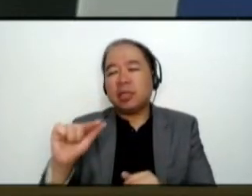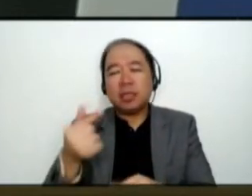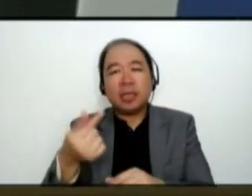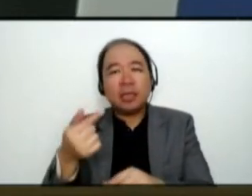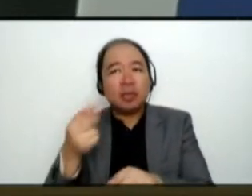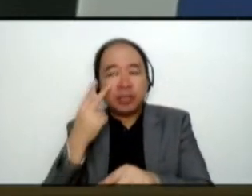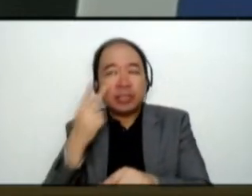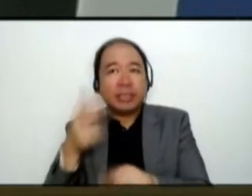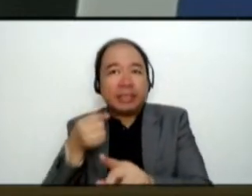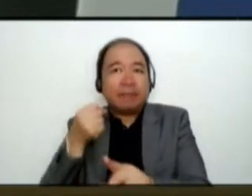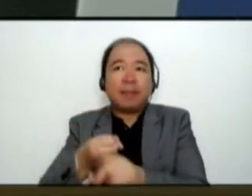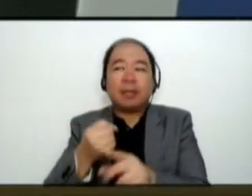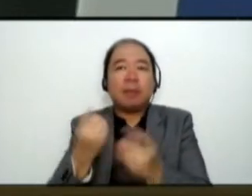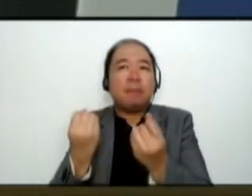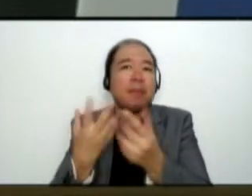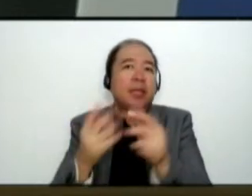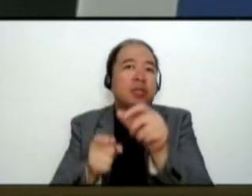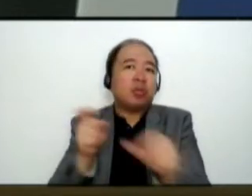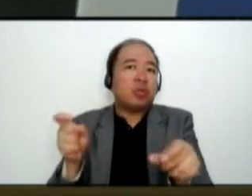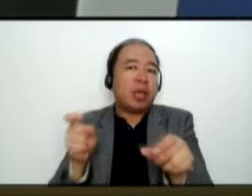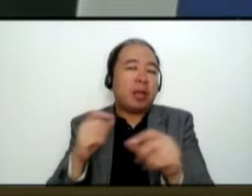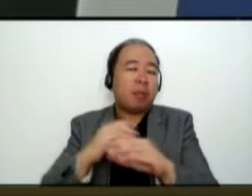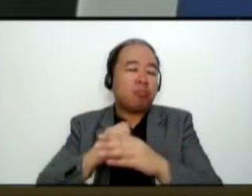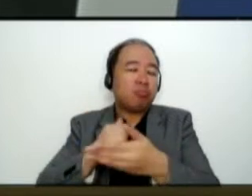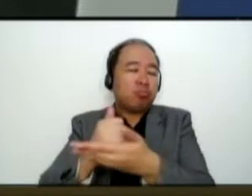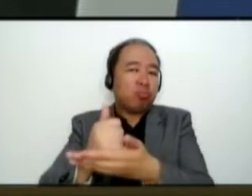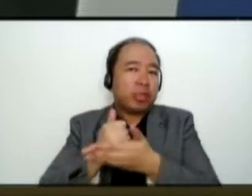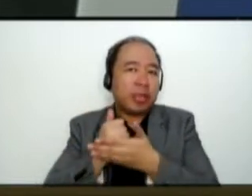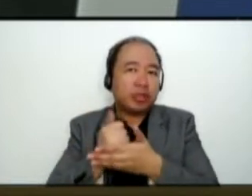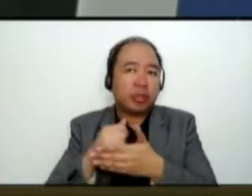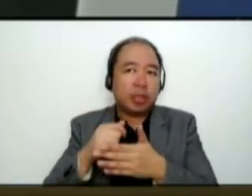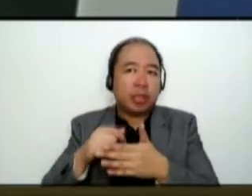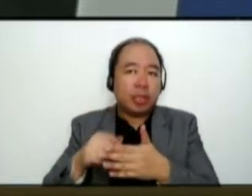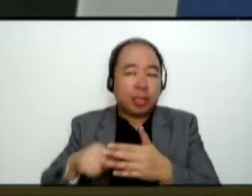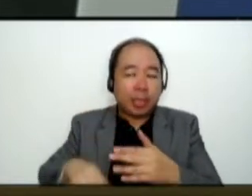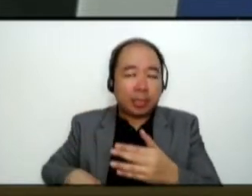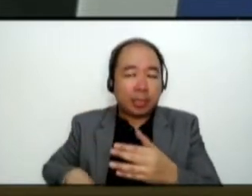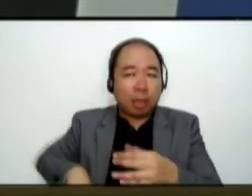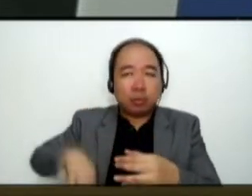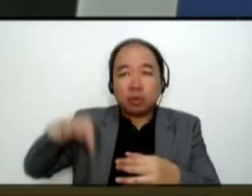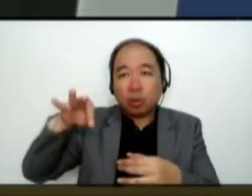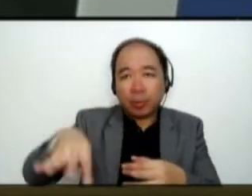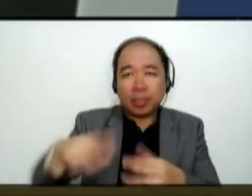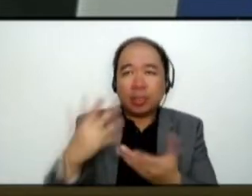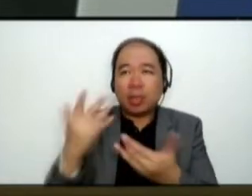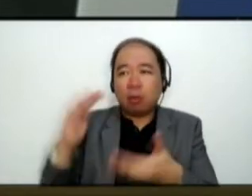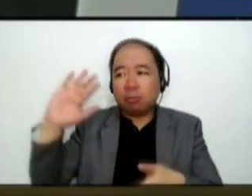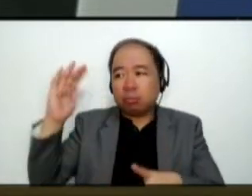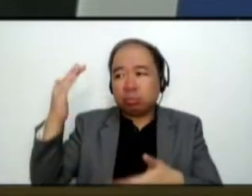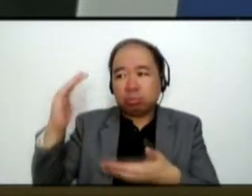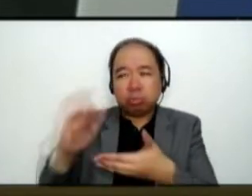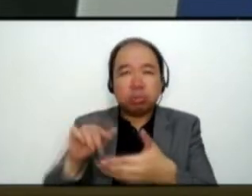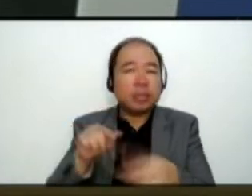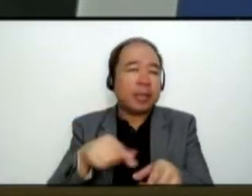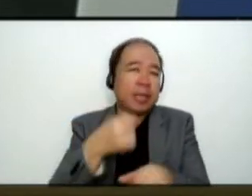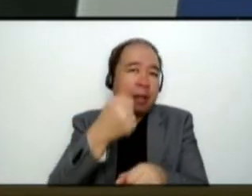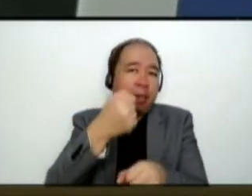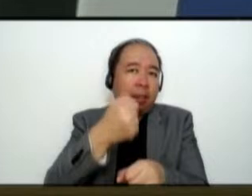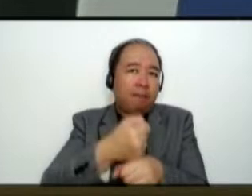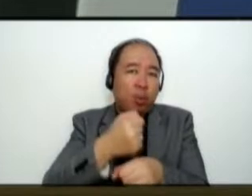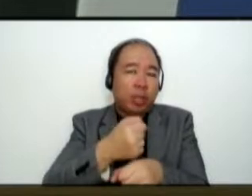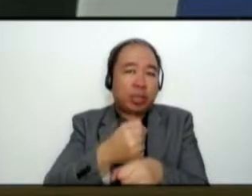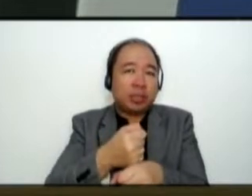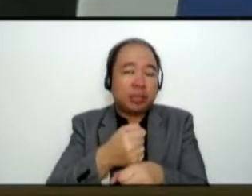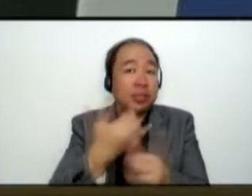many countries, with social protection contributions waning as workers are removed from employer-employee